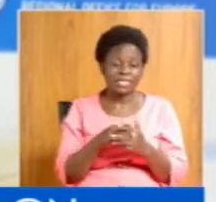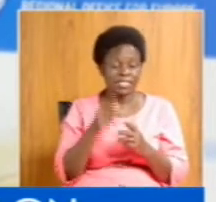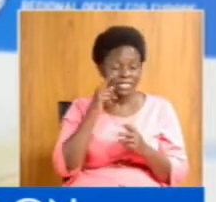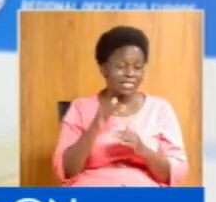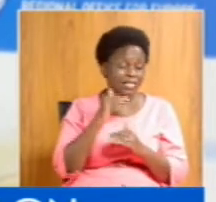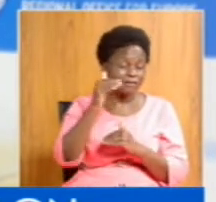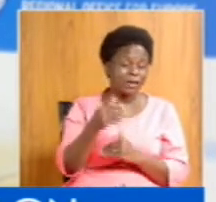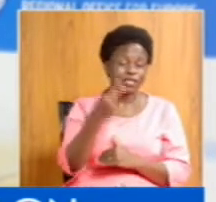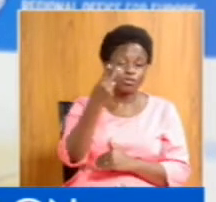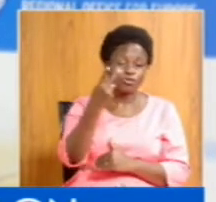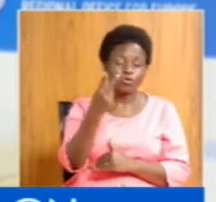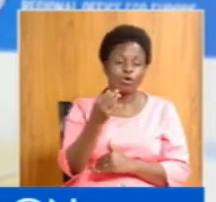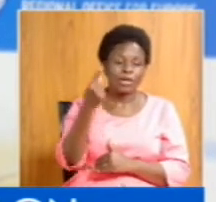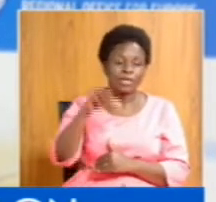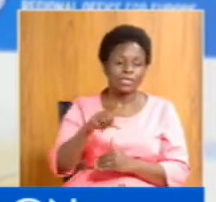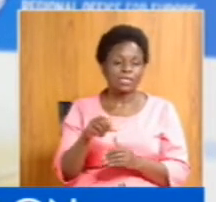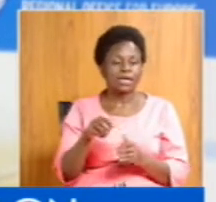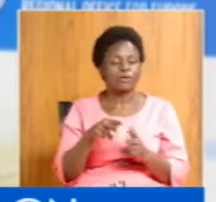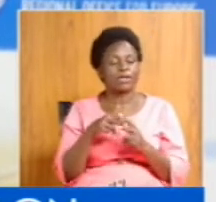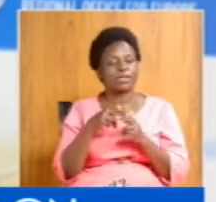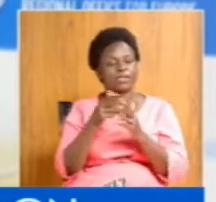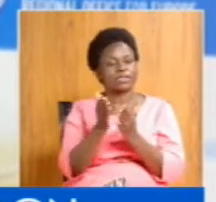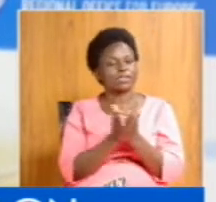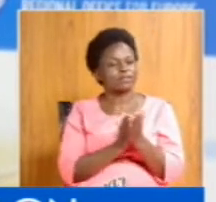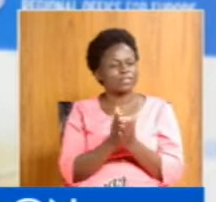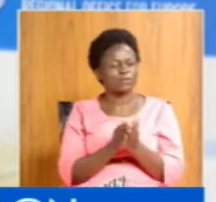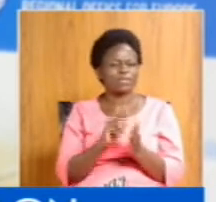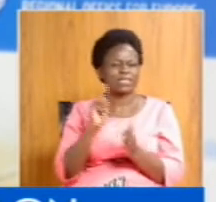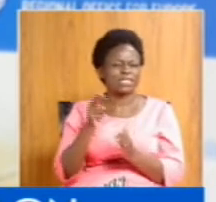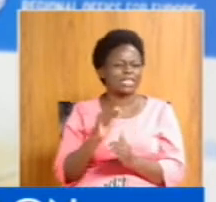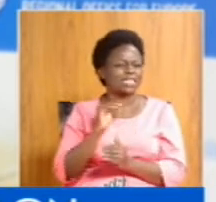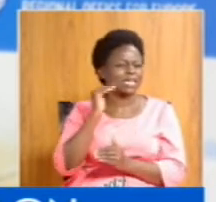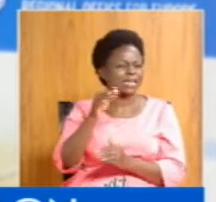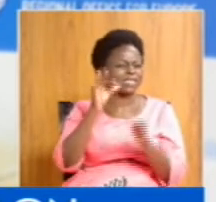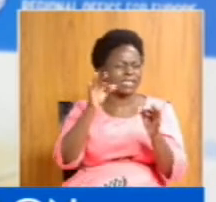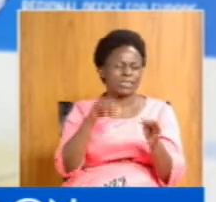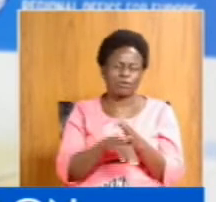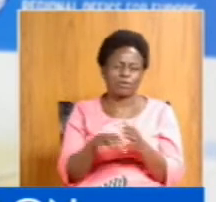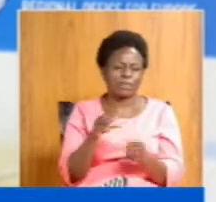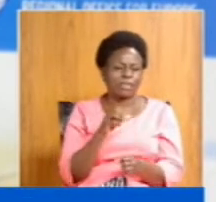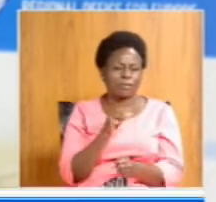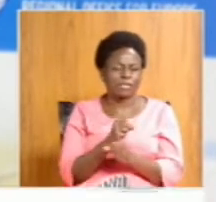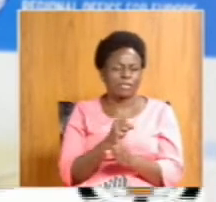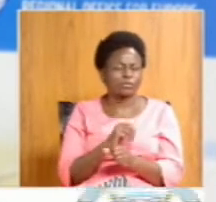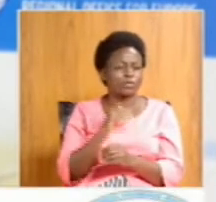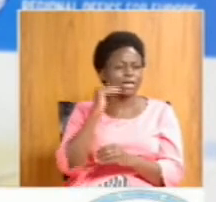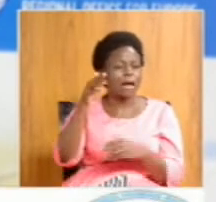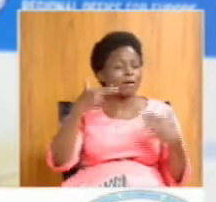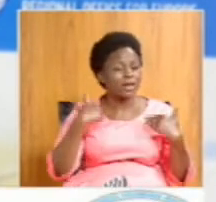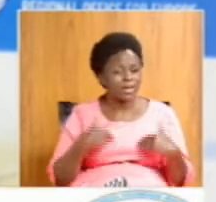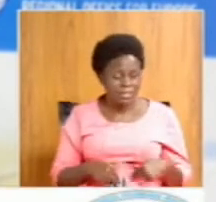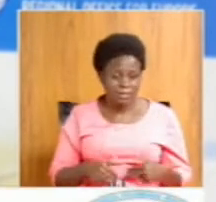too far in 2019 our debt servicing bill was the second highest item on the budget it was above health